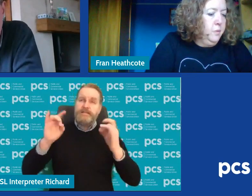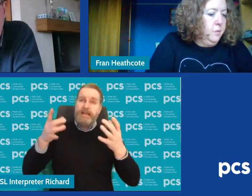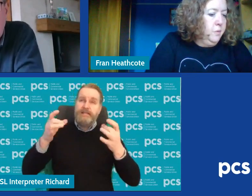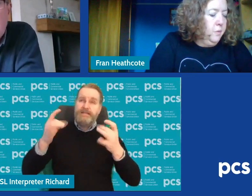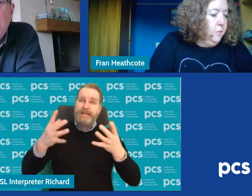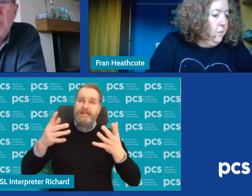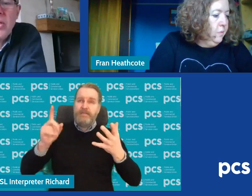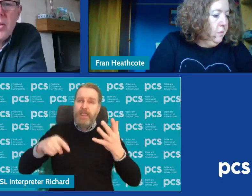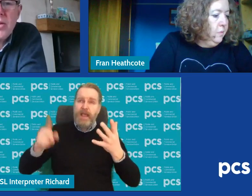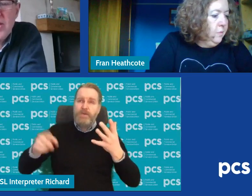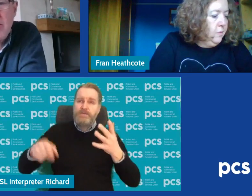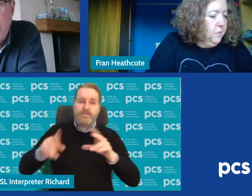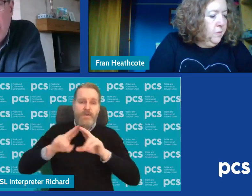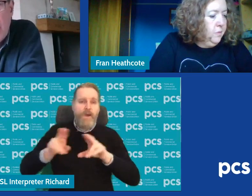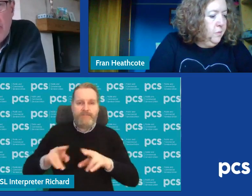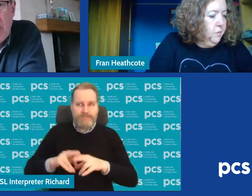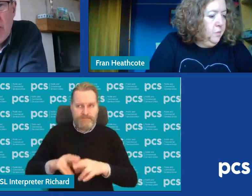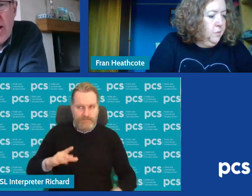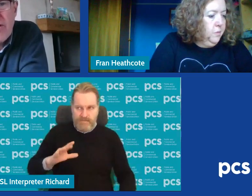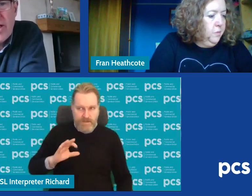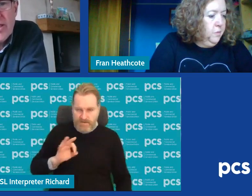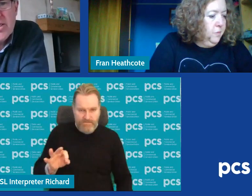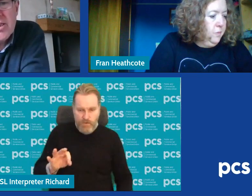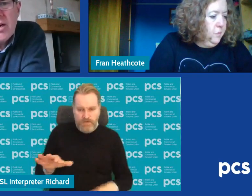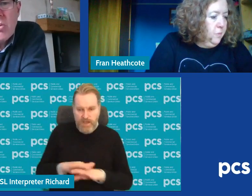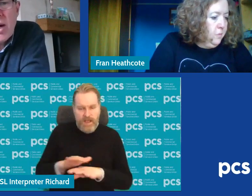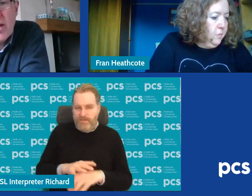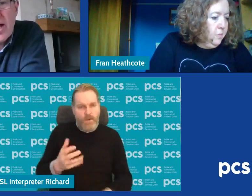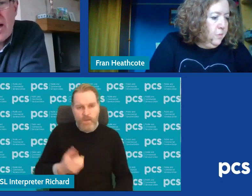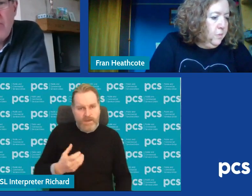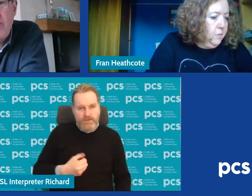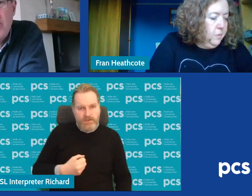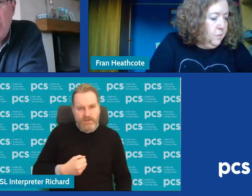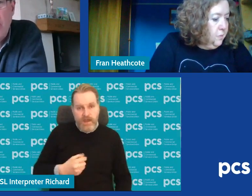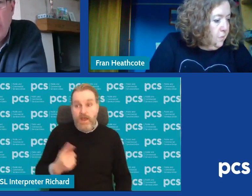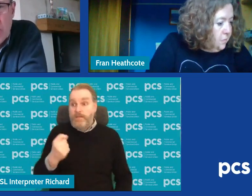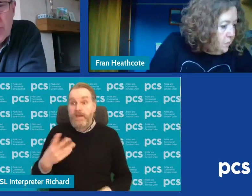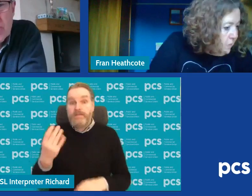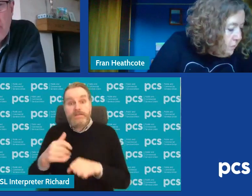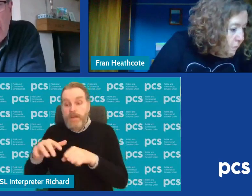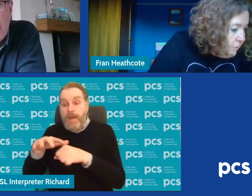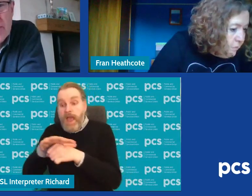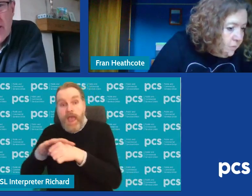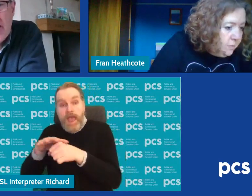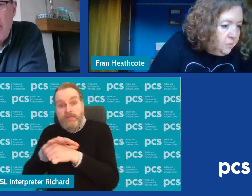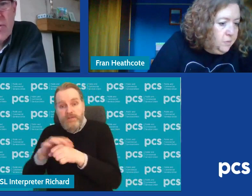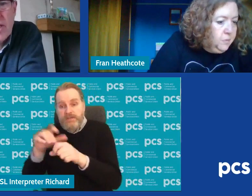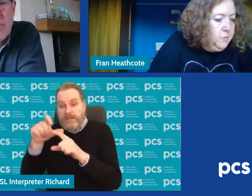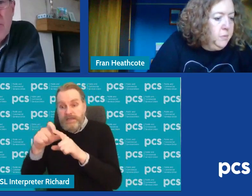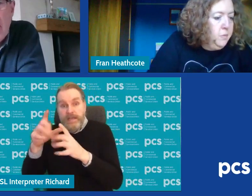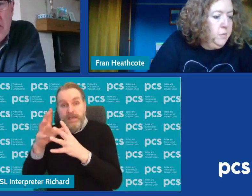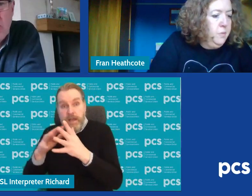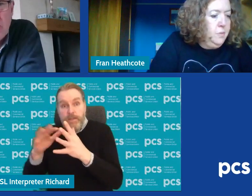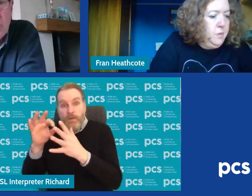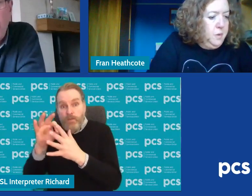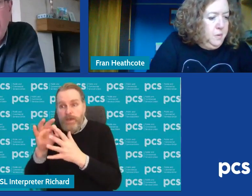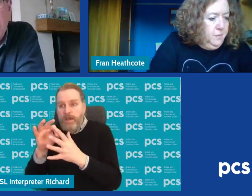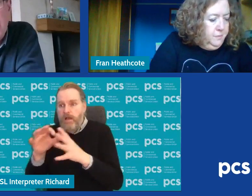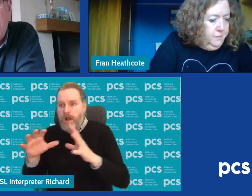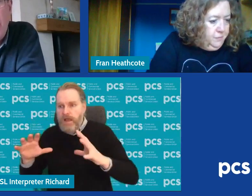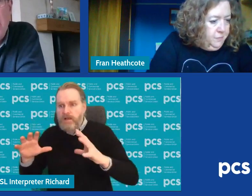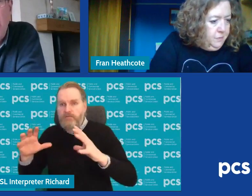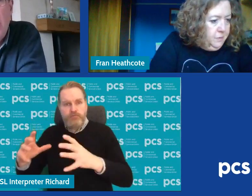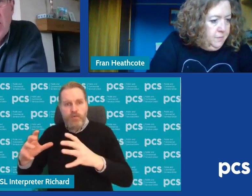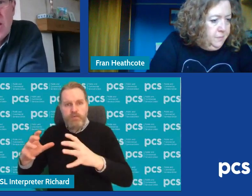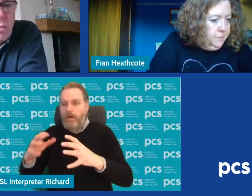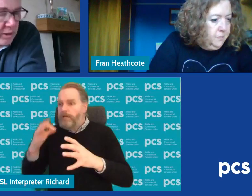unaffordable. But within the DWP, if there are areas where we have sort of groups of members that can have a real impact, we would want to